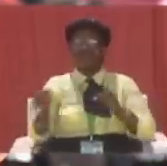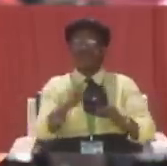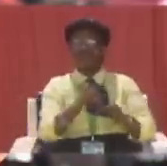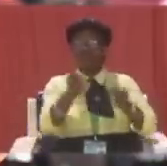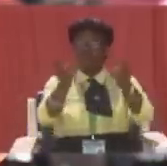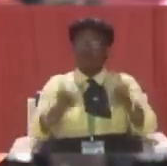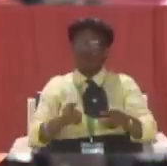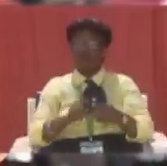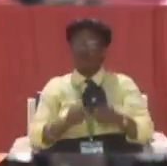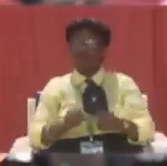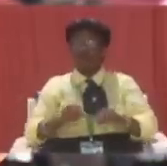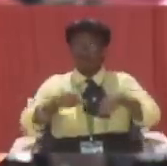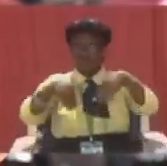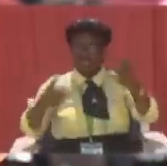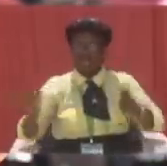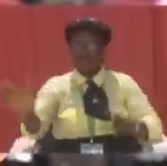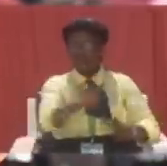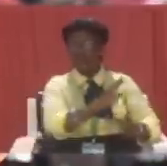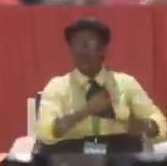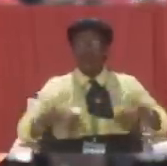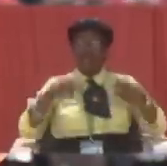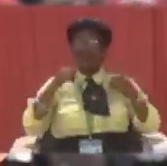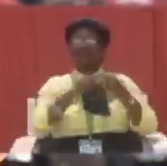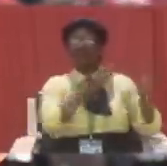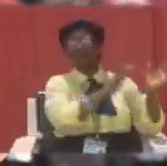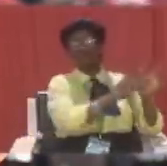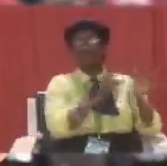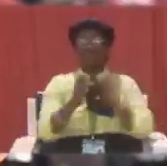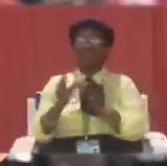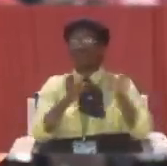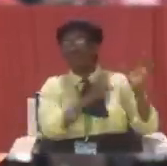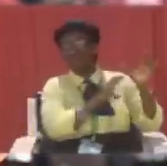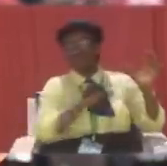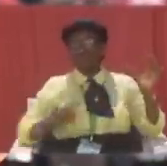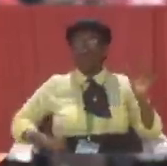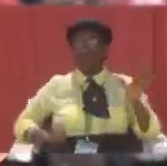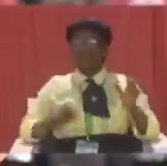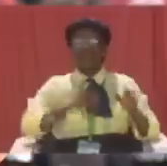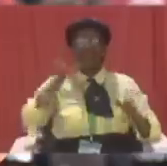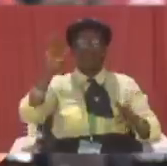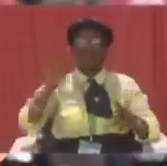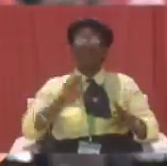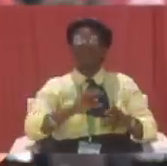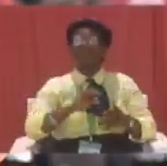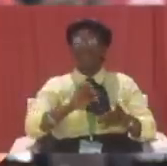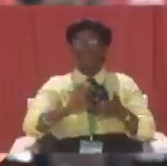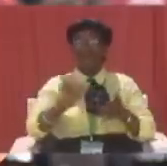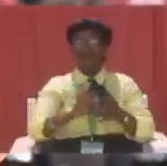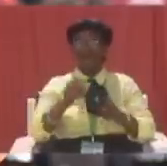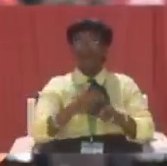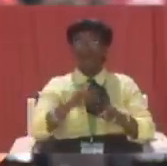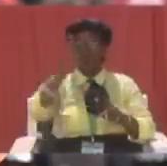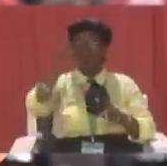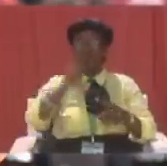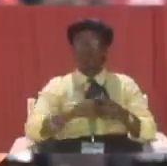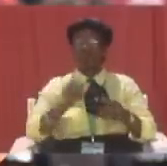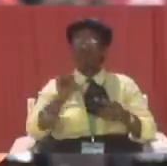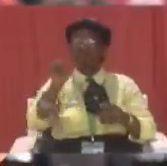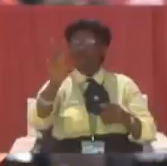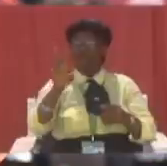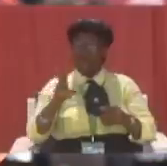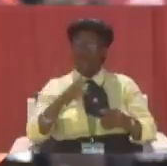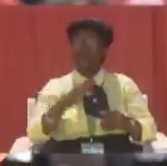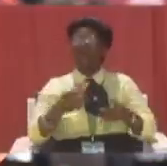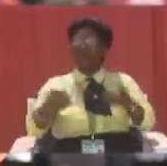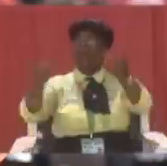and stand before the altar and cry to Jesus Christ for the salvation of your soul. And we will